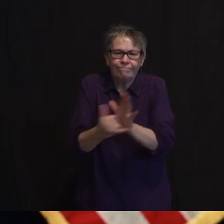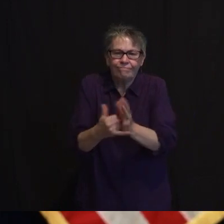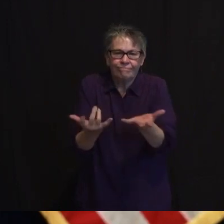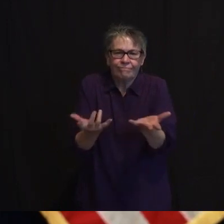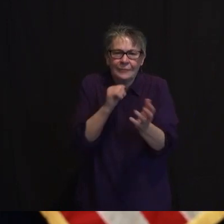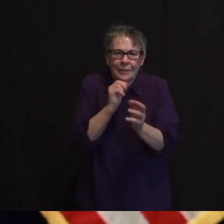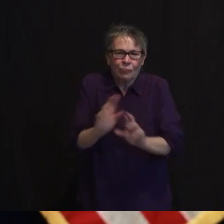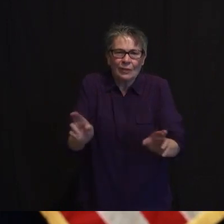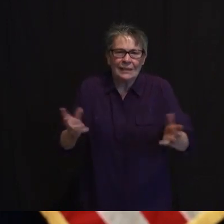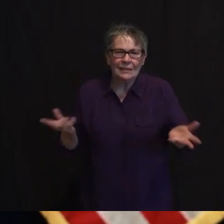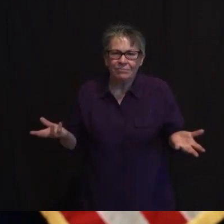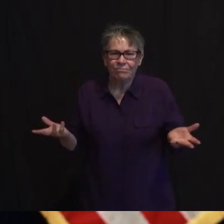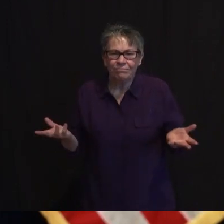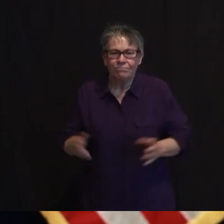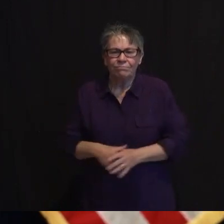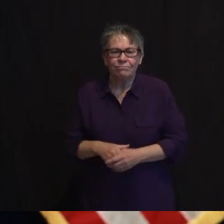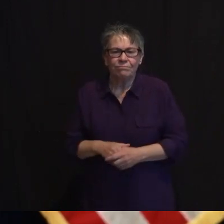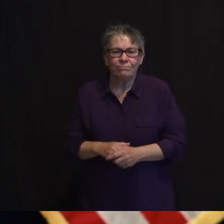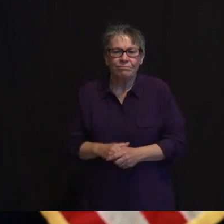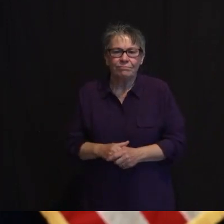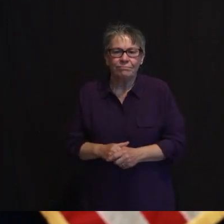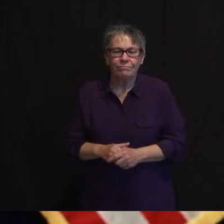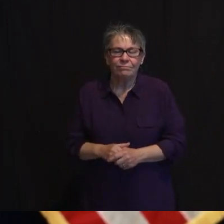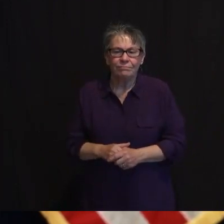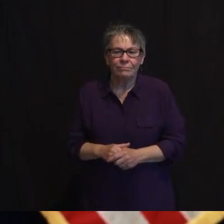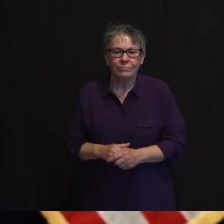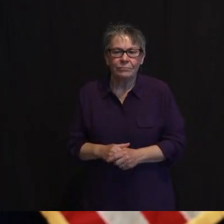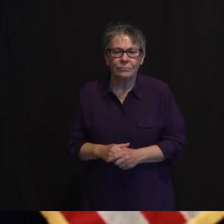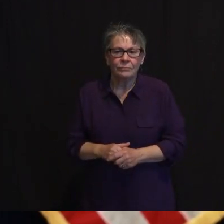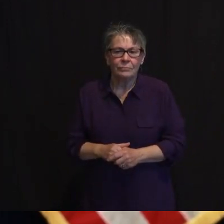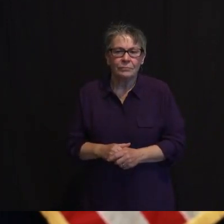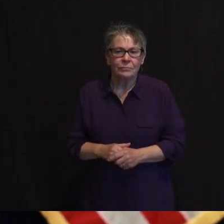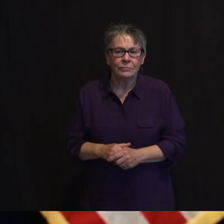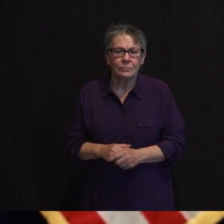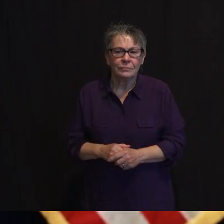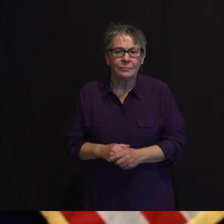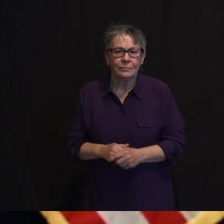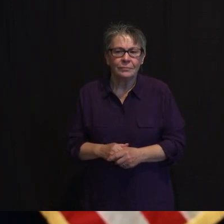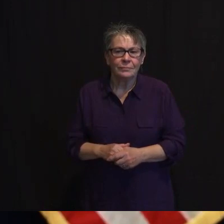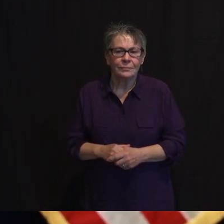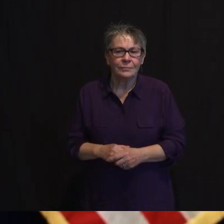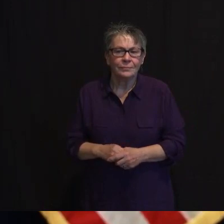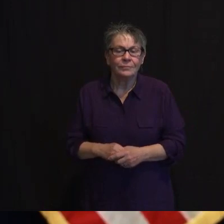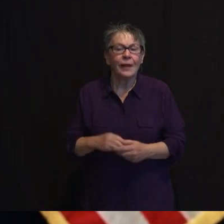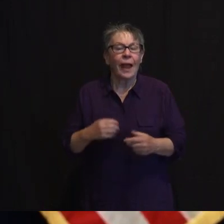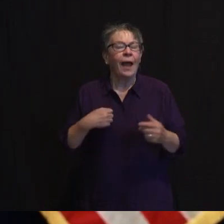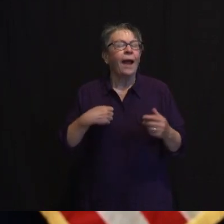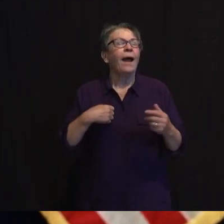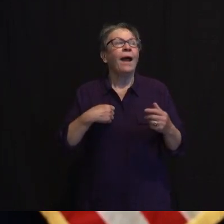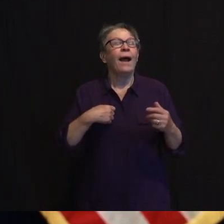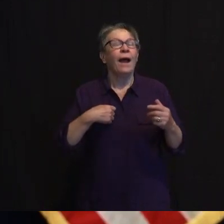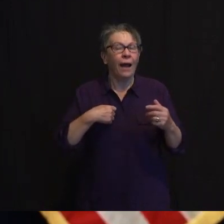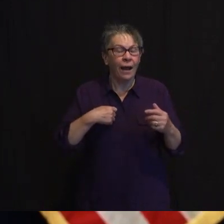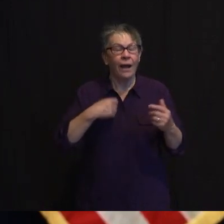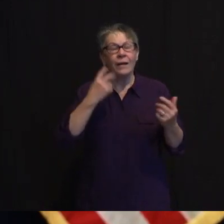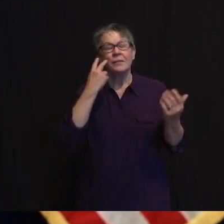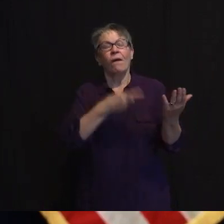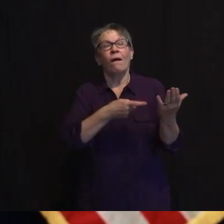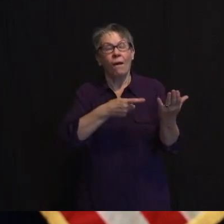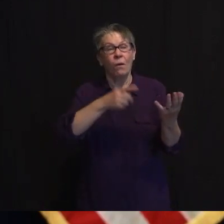saw the headline of what the president said. My guess is that, like everything else, this is a consensual process. We've got to get